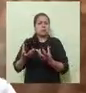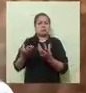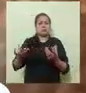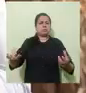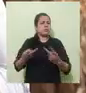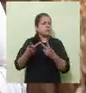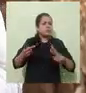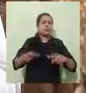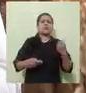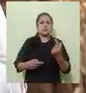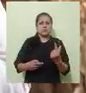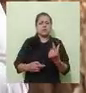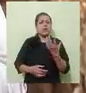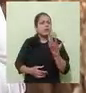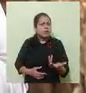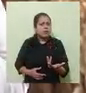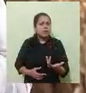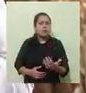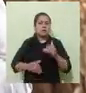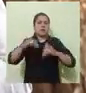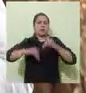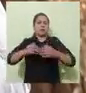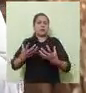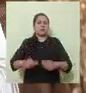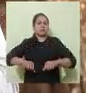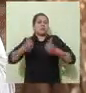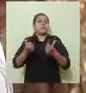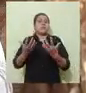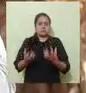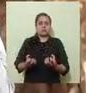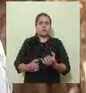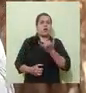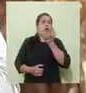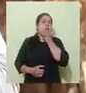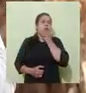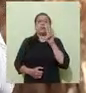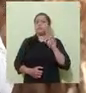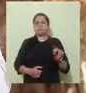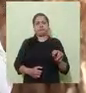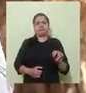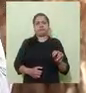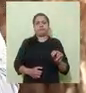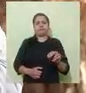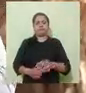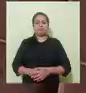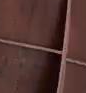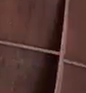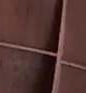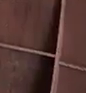reach here, there's a whole lot of state machinery involved into making this day a grand success and